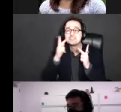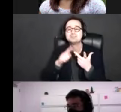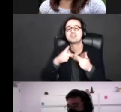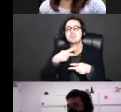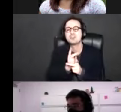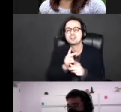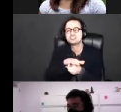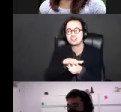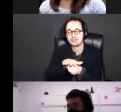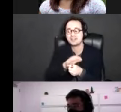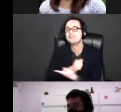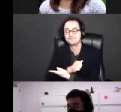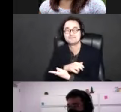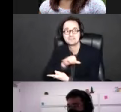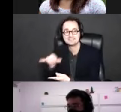regions, my daughter,